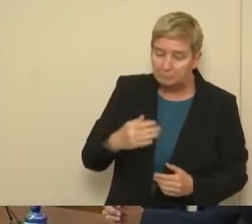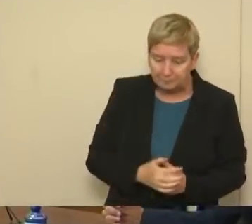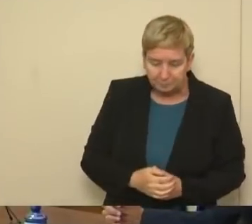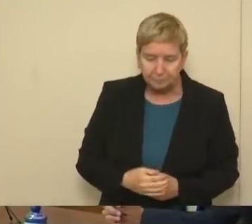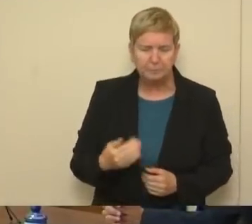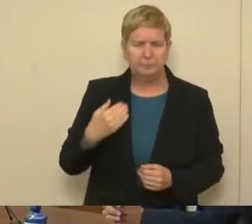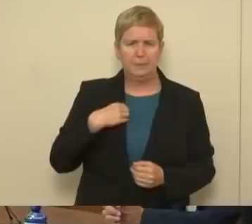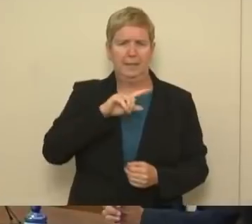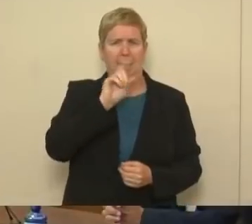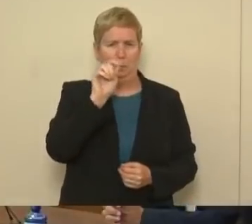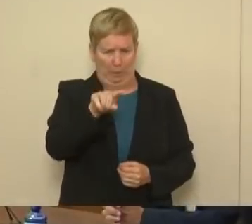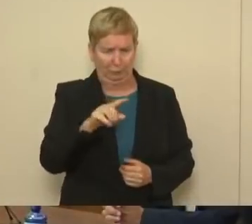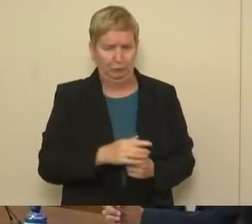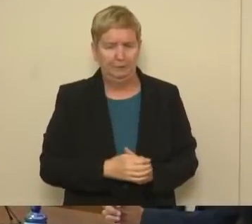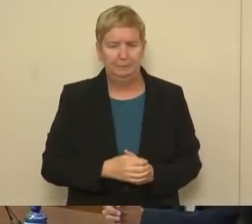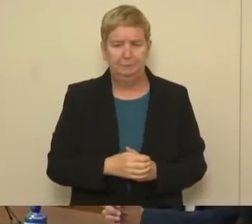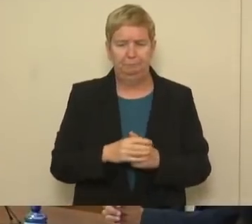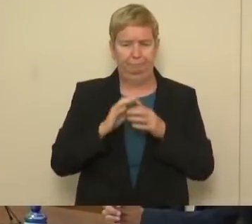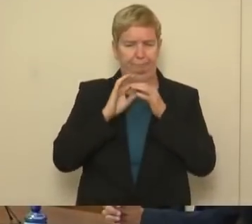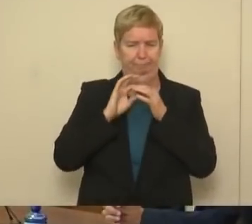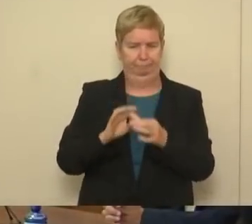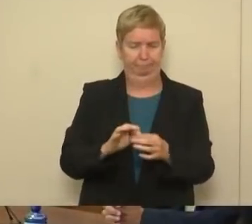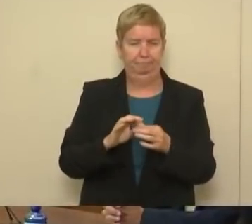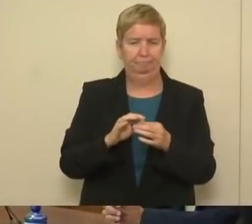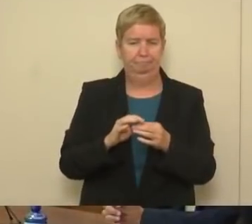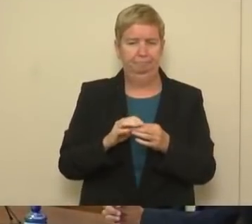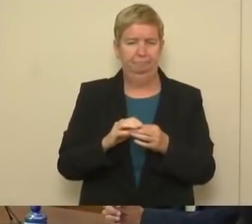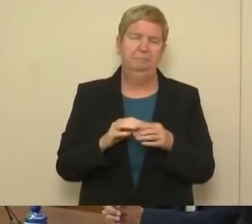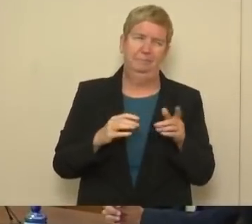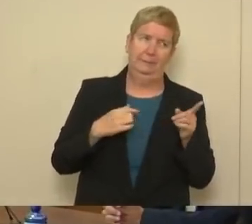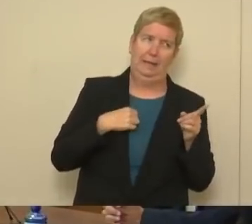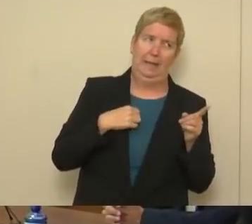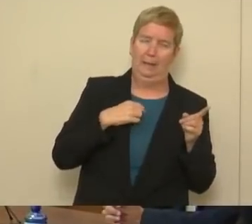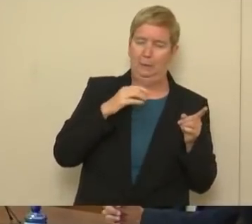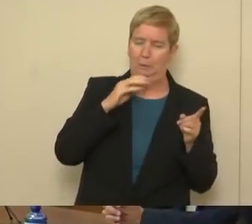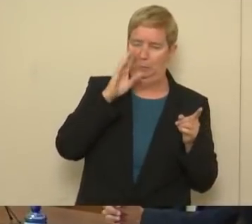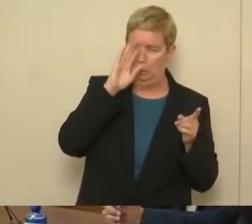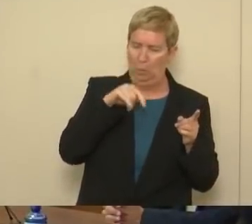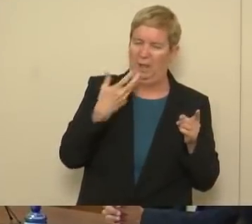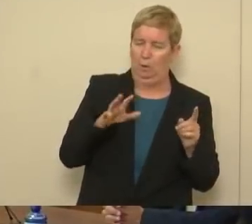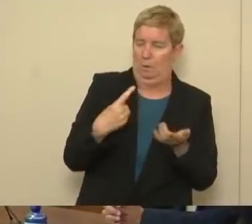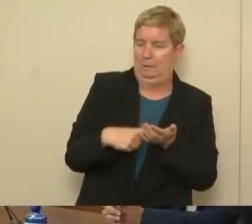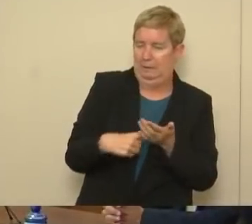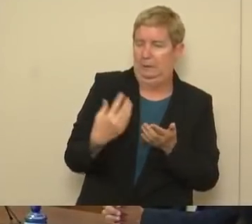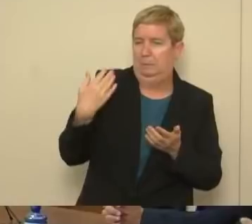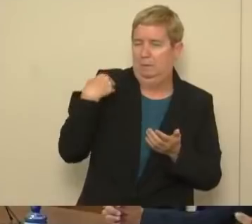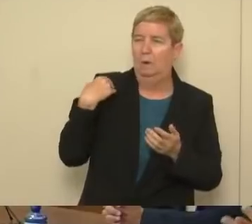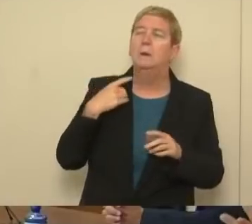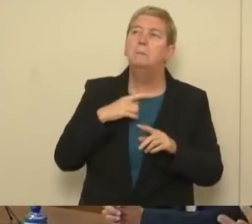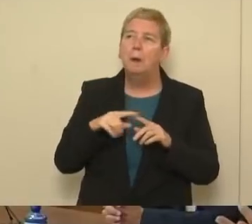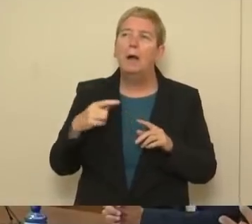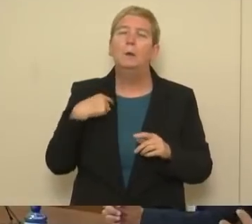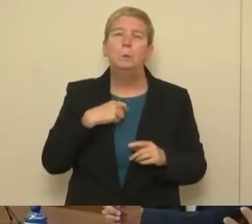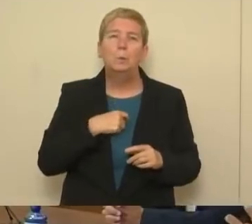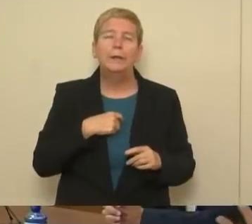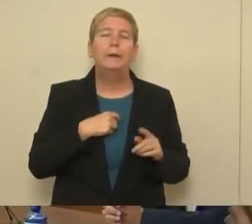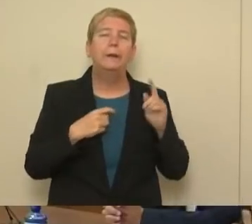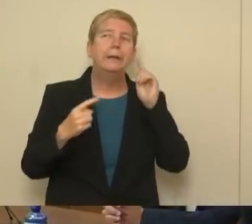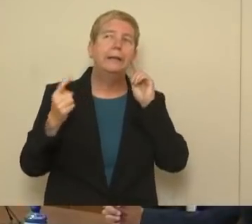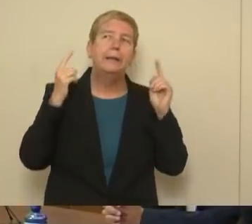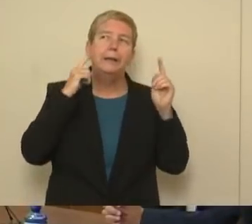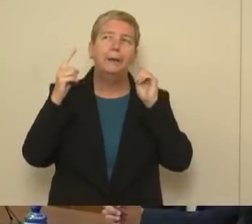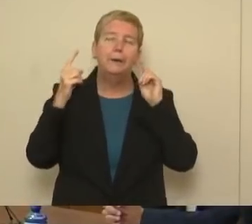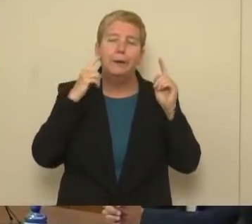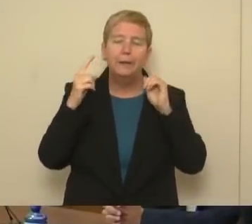question first about concern that I know, Governor, you have addressed in the past, but we're hearing more about this as school is